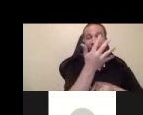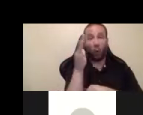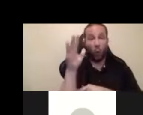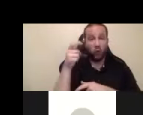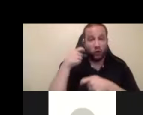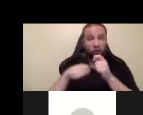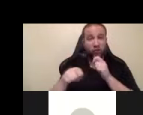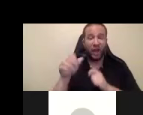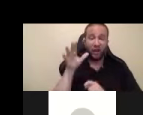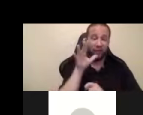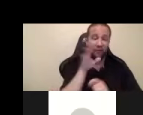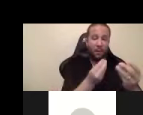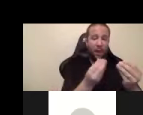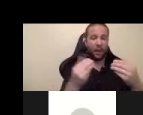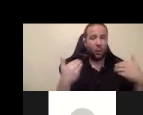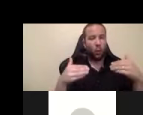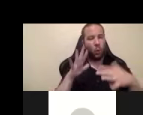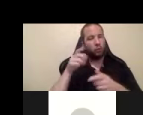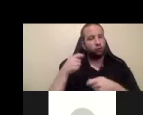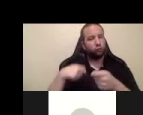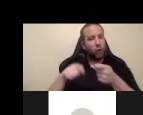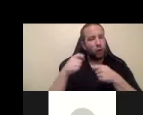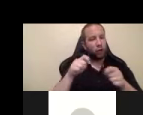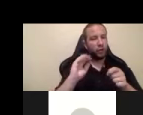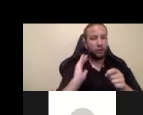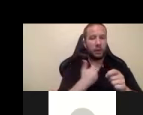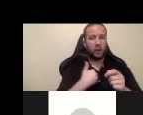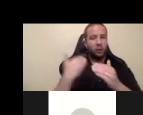agriculture. So we have a very big job to